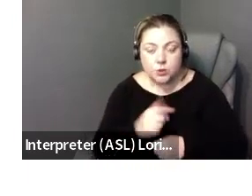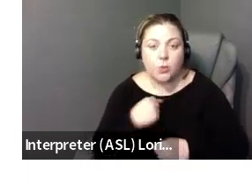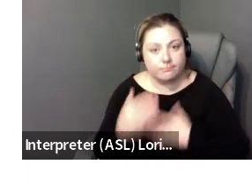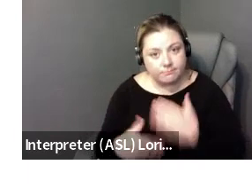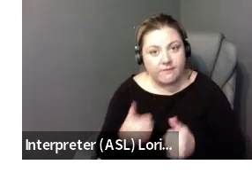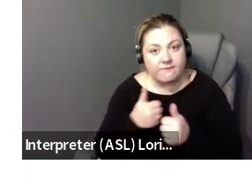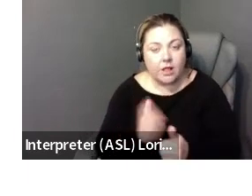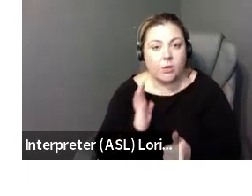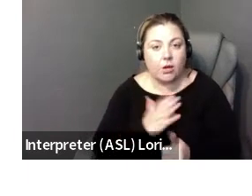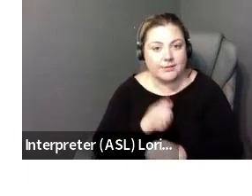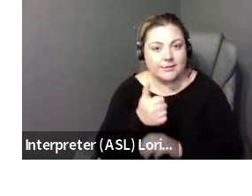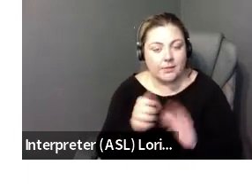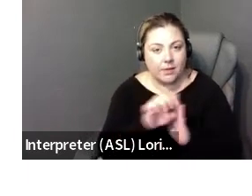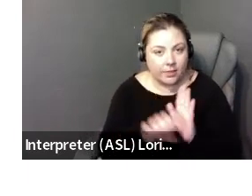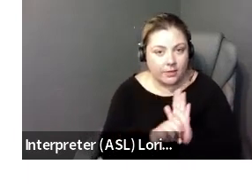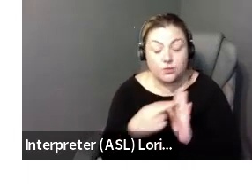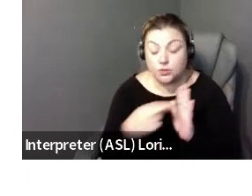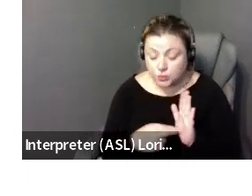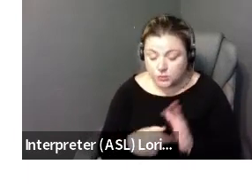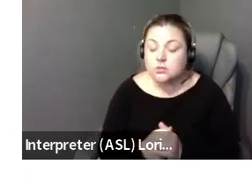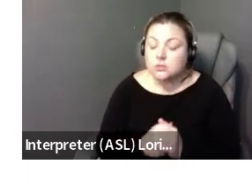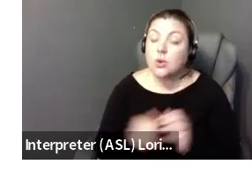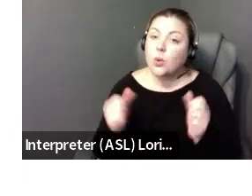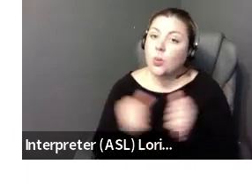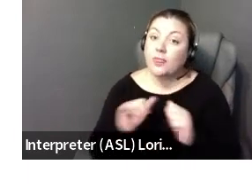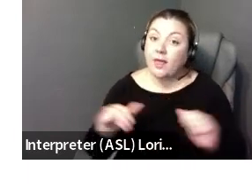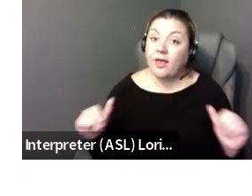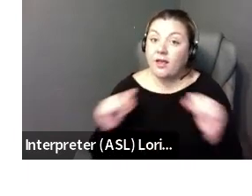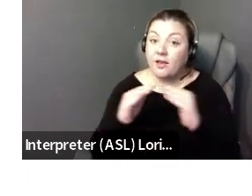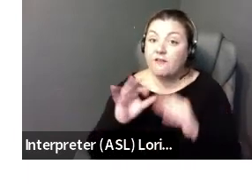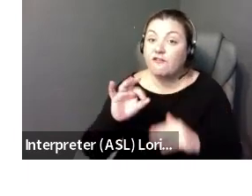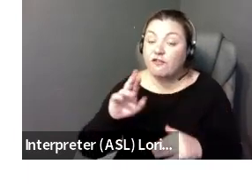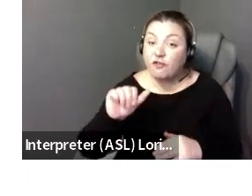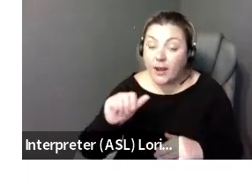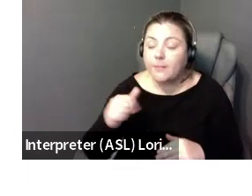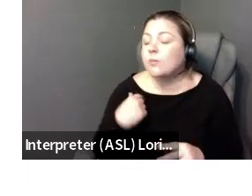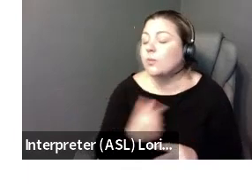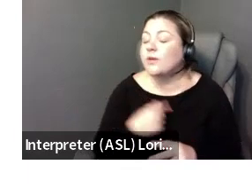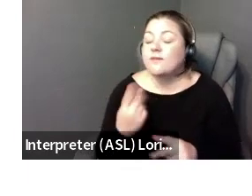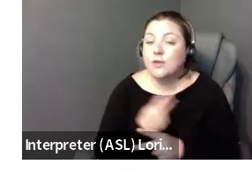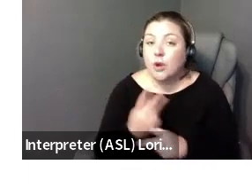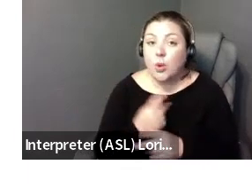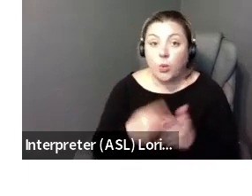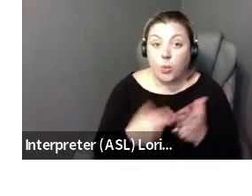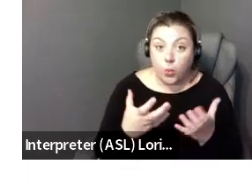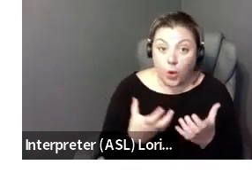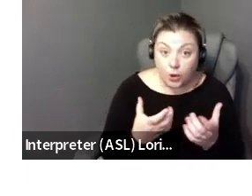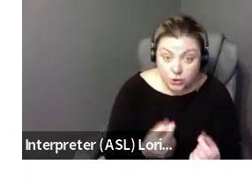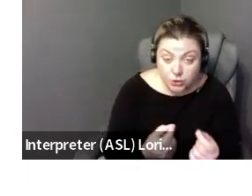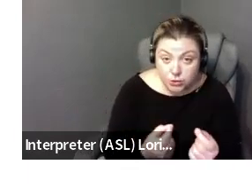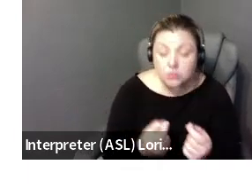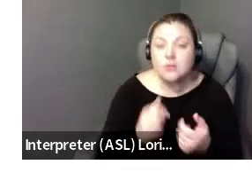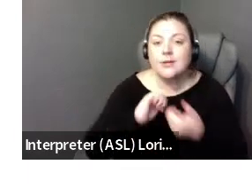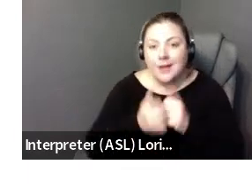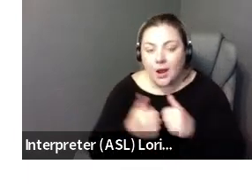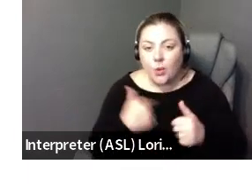At this point in the CIE framework, we figured out what we want to do and how we can do it from an operational, legal, ethical, business